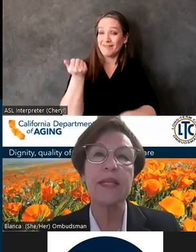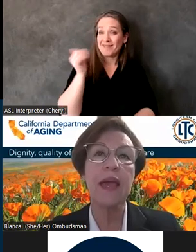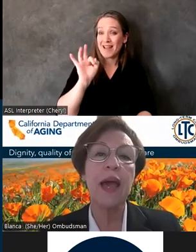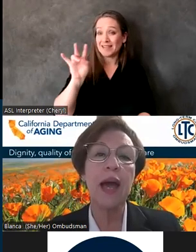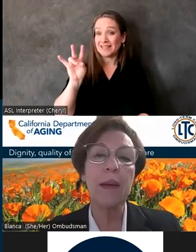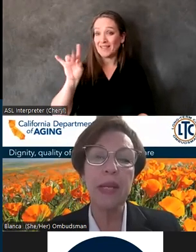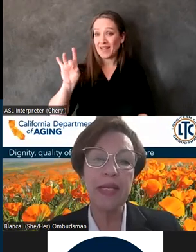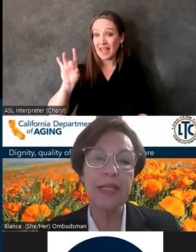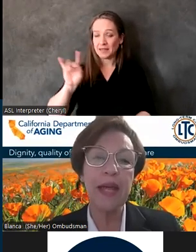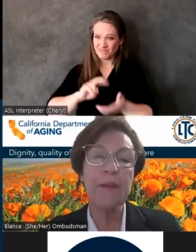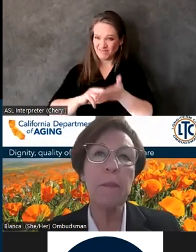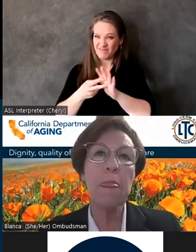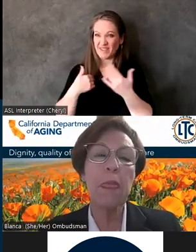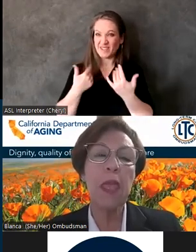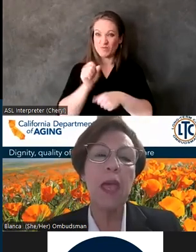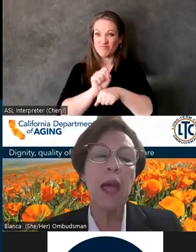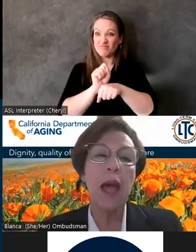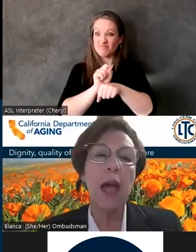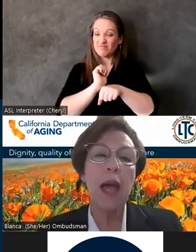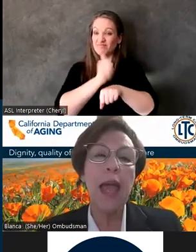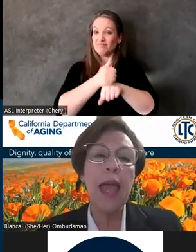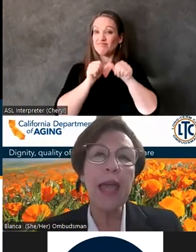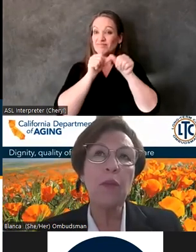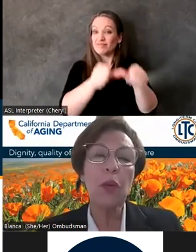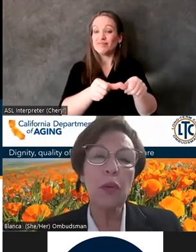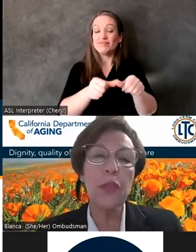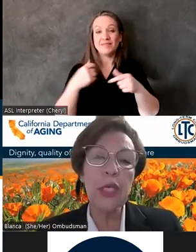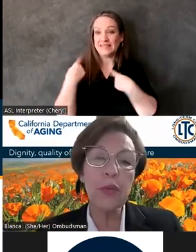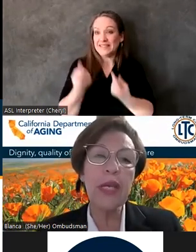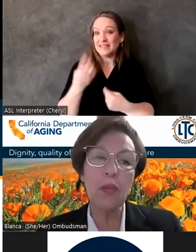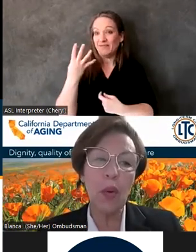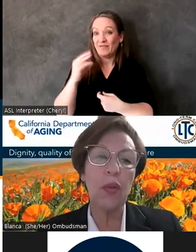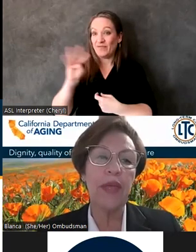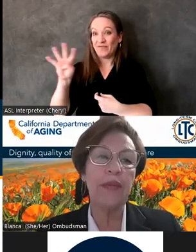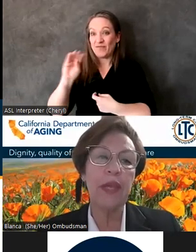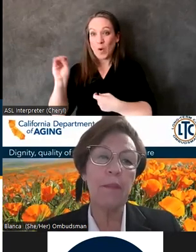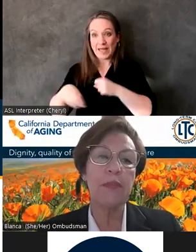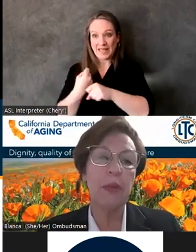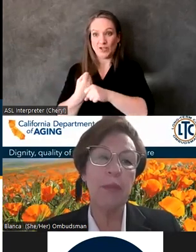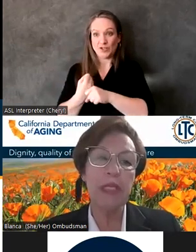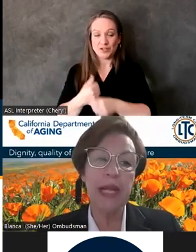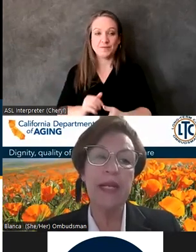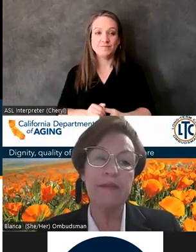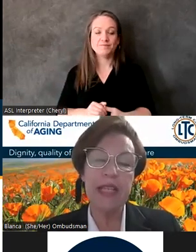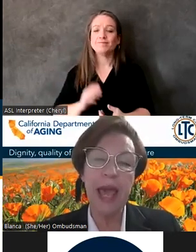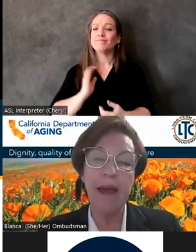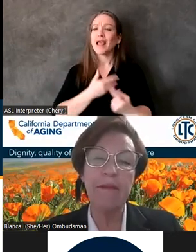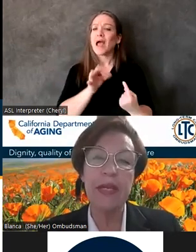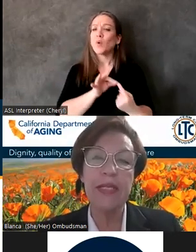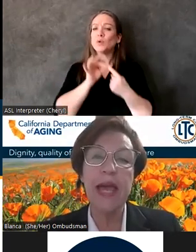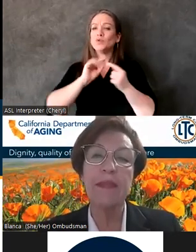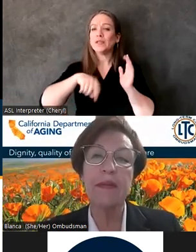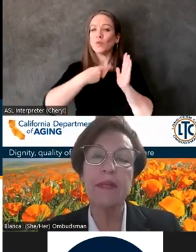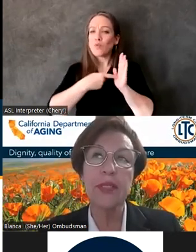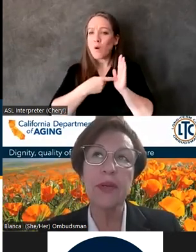existence. Next slide. And the unique role that the Ombudsman representatives have